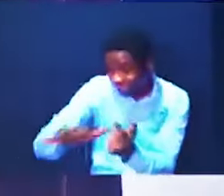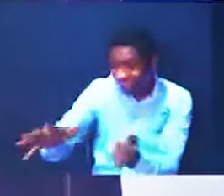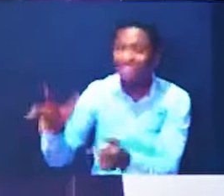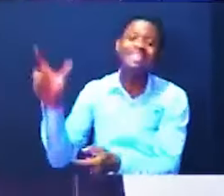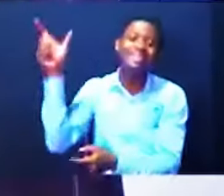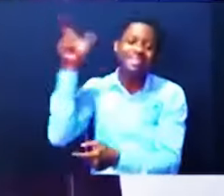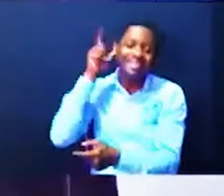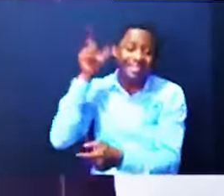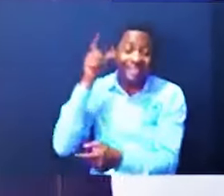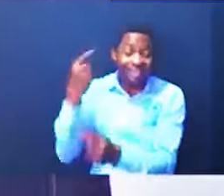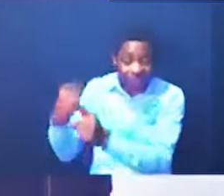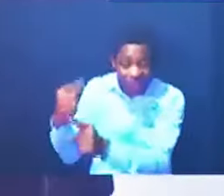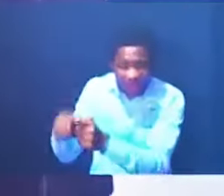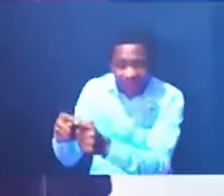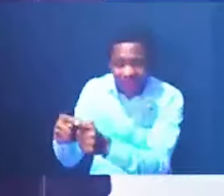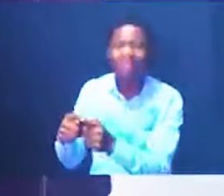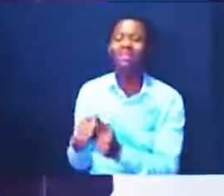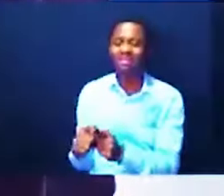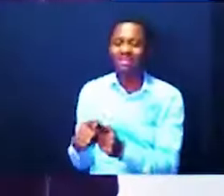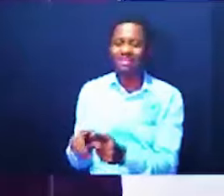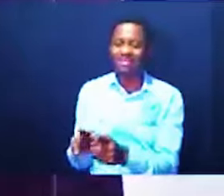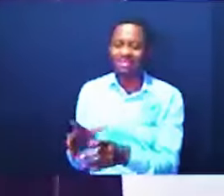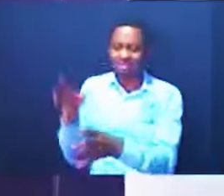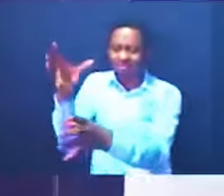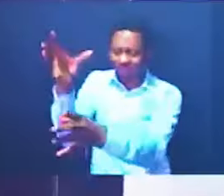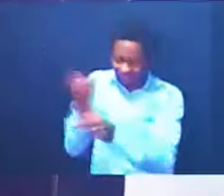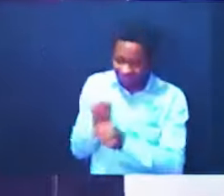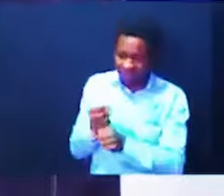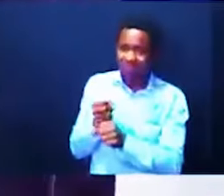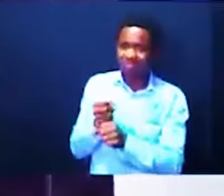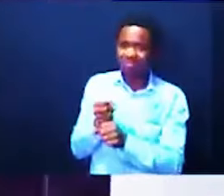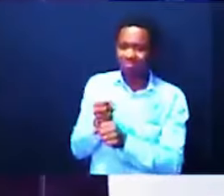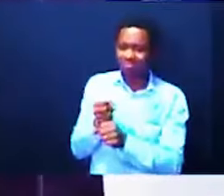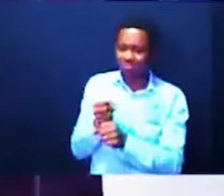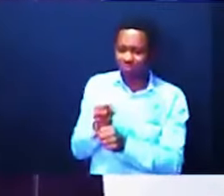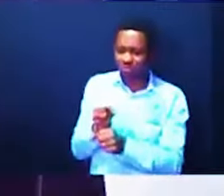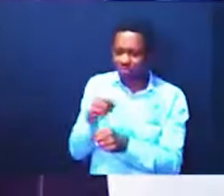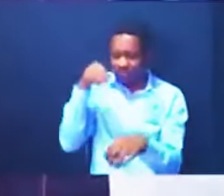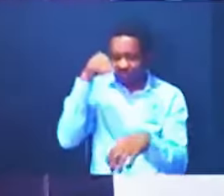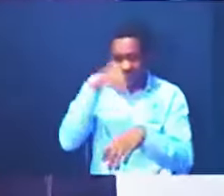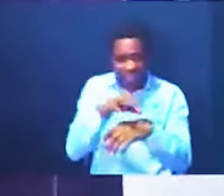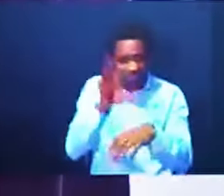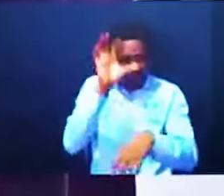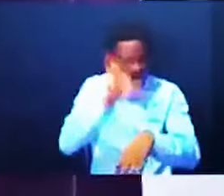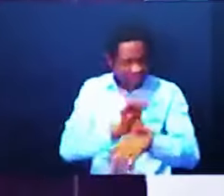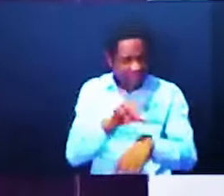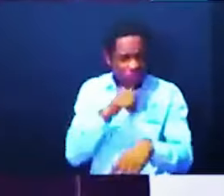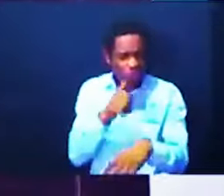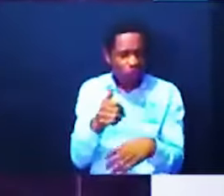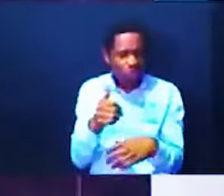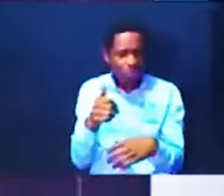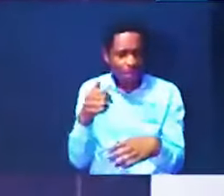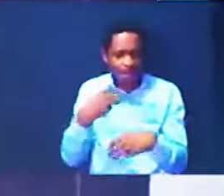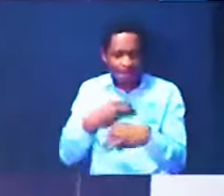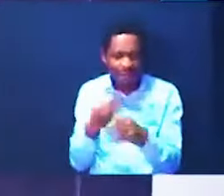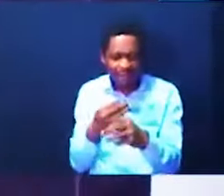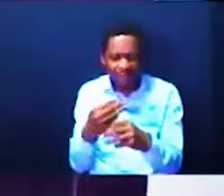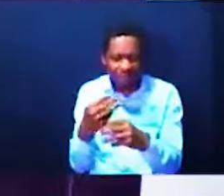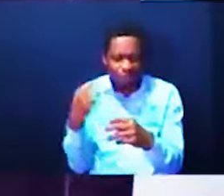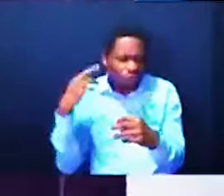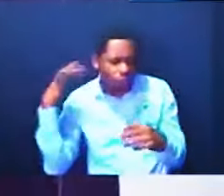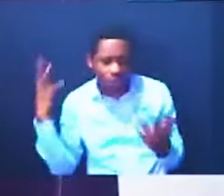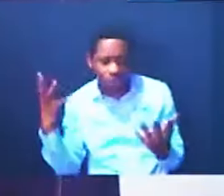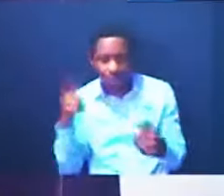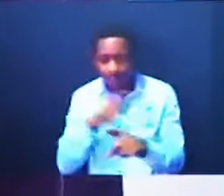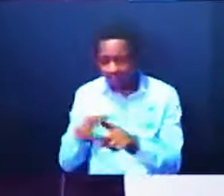it as if it is for someone. They don't make unnecessary noise in church. As if somebody has a challenge, they hear it,